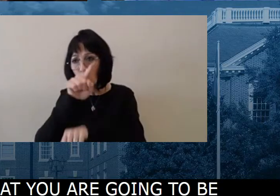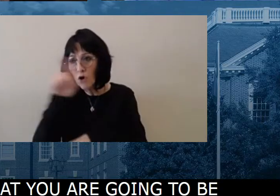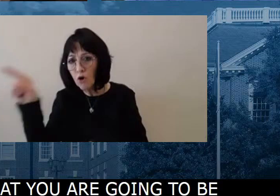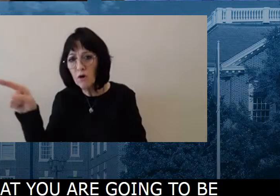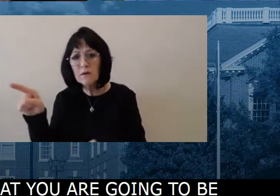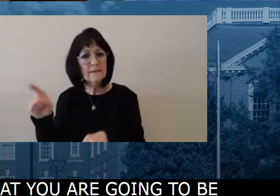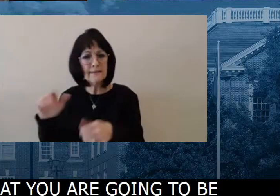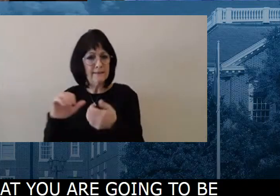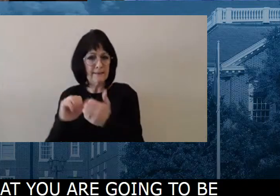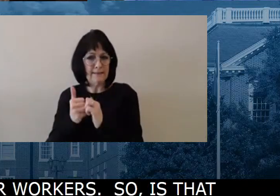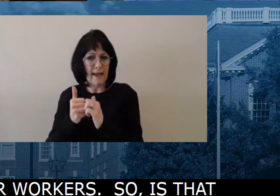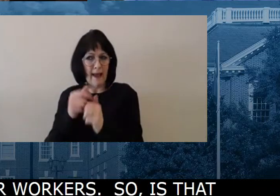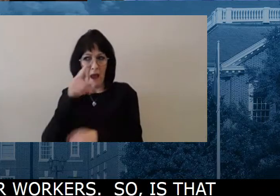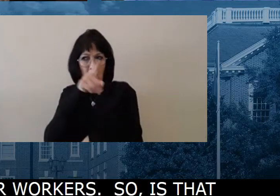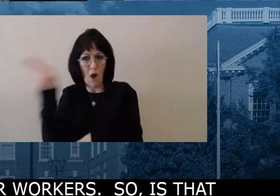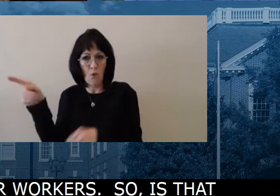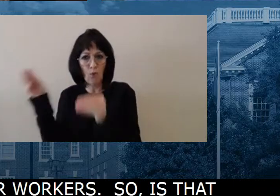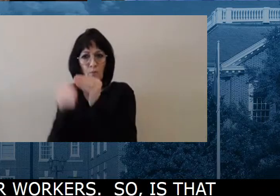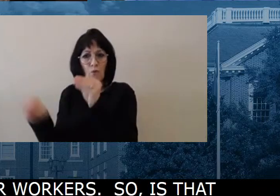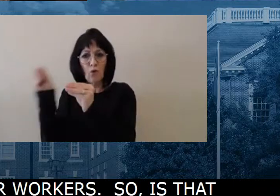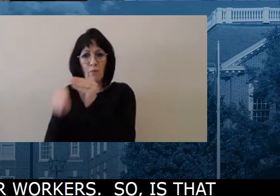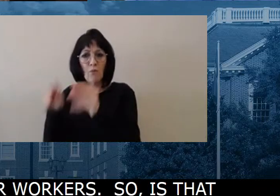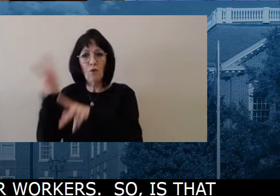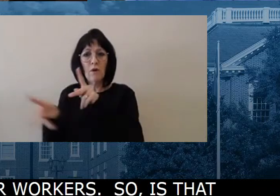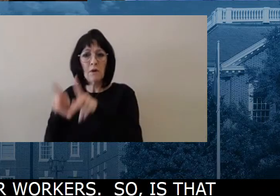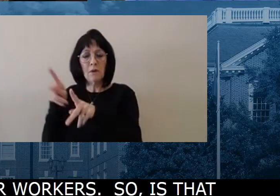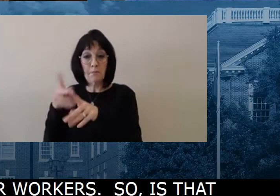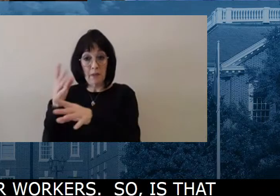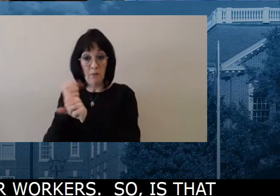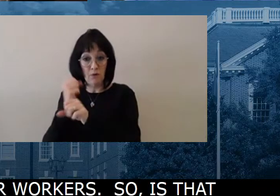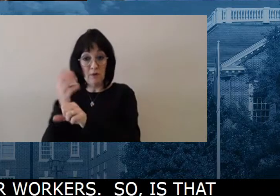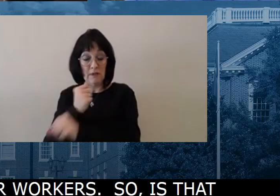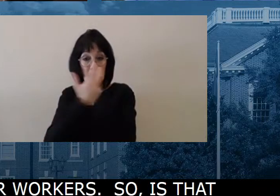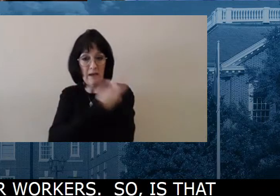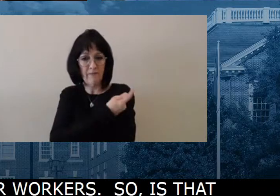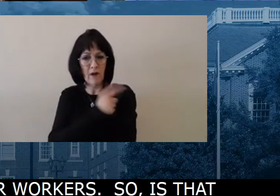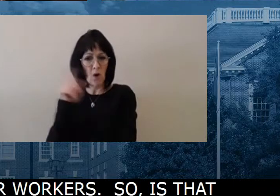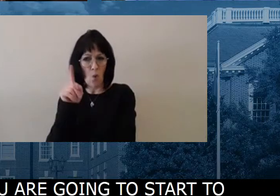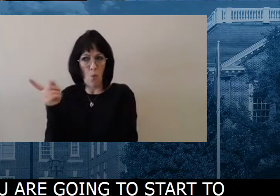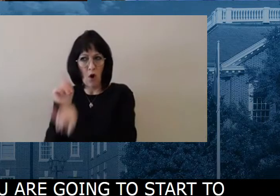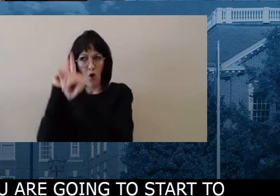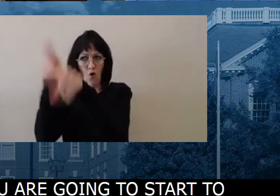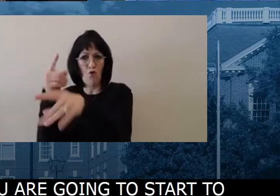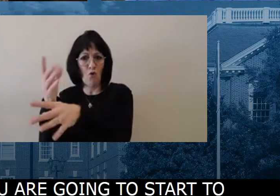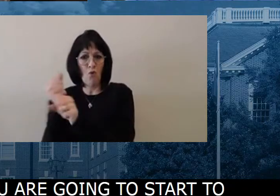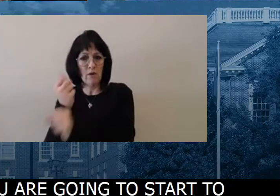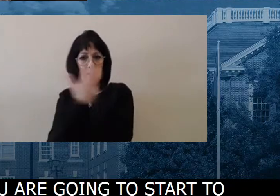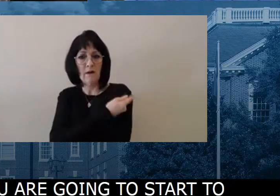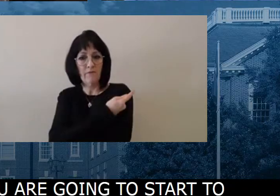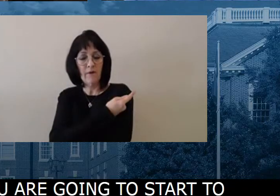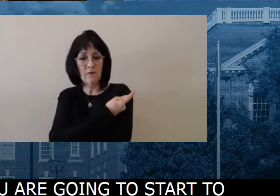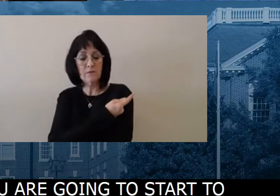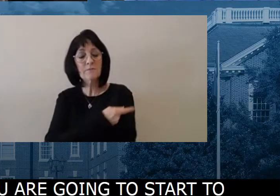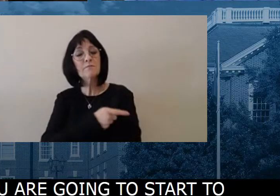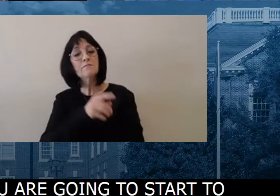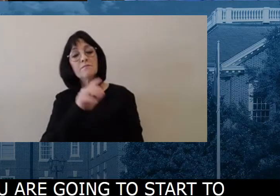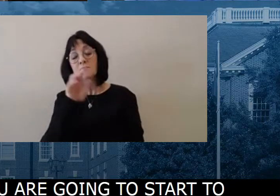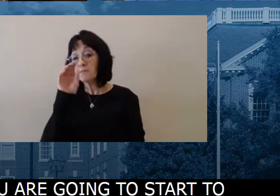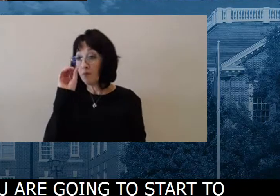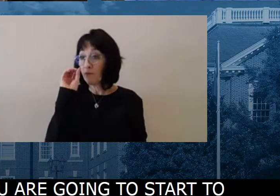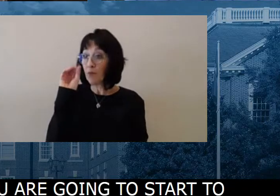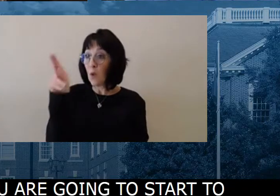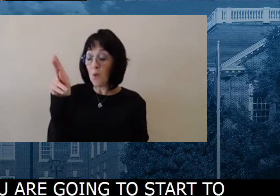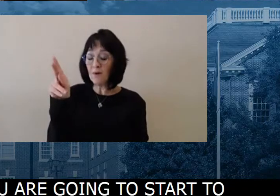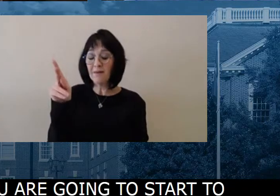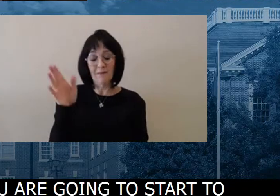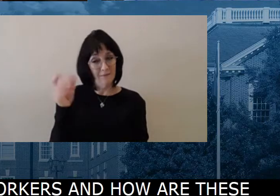get vaccinations, and where will they be going? No, first of all, just about every employer and worker group wants to be on that list.